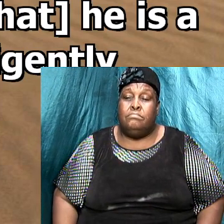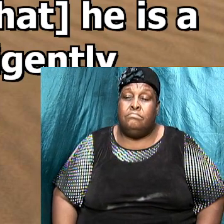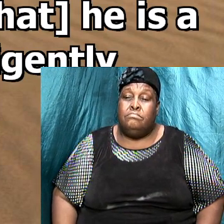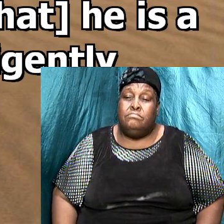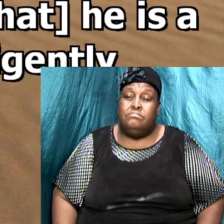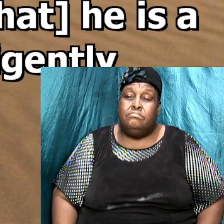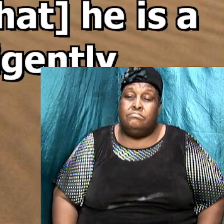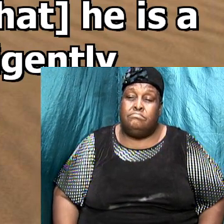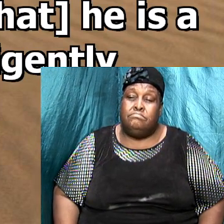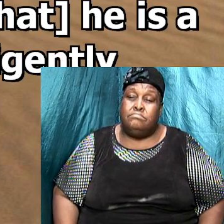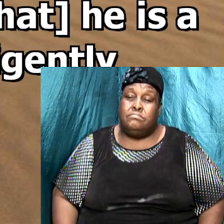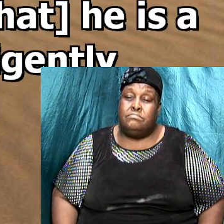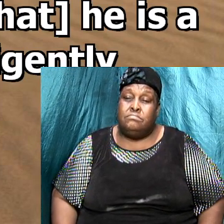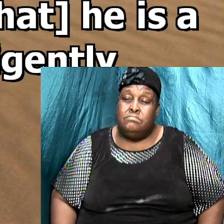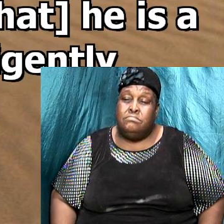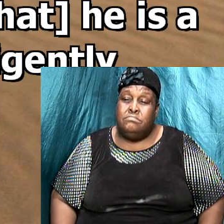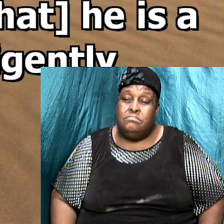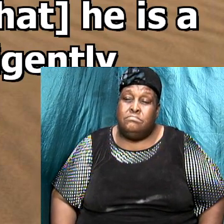at